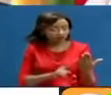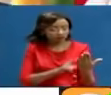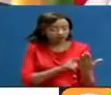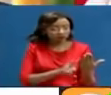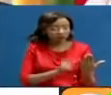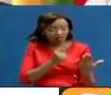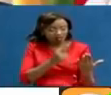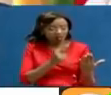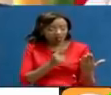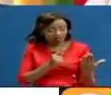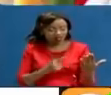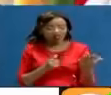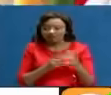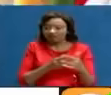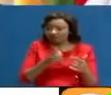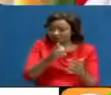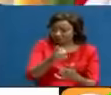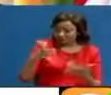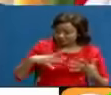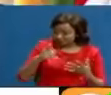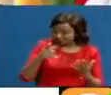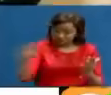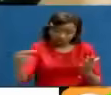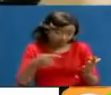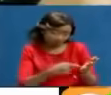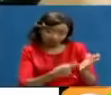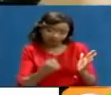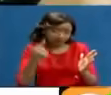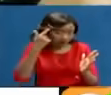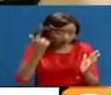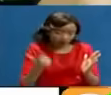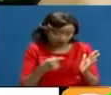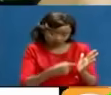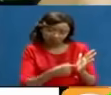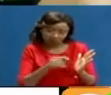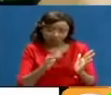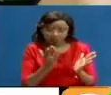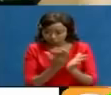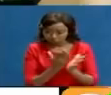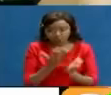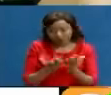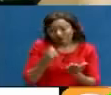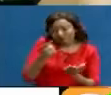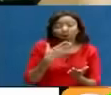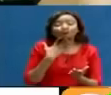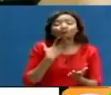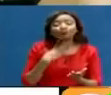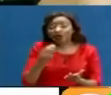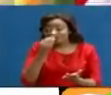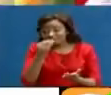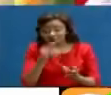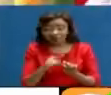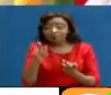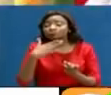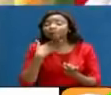can persuade the people that yes, your priority could be food, could